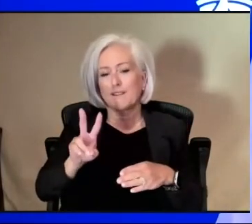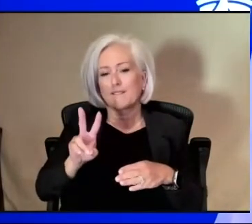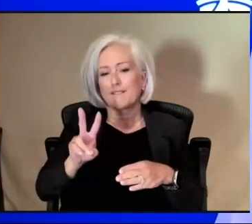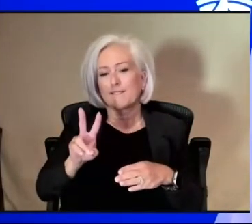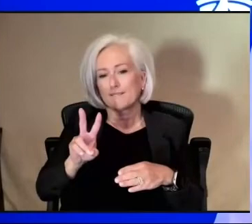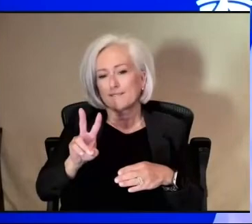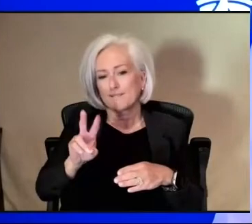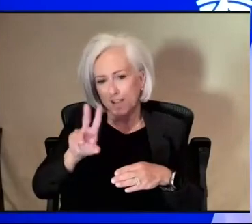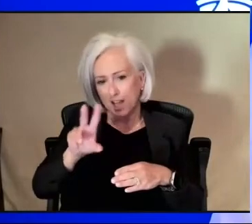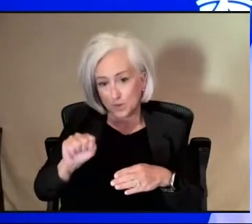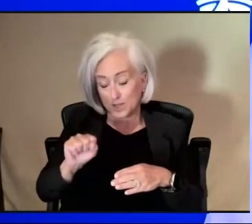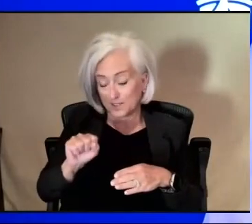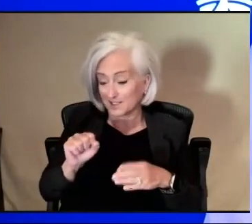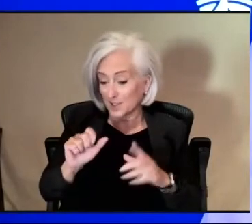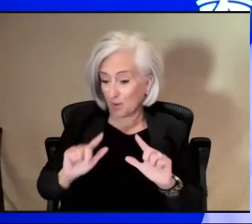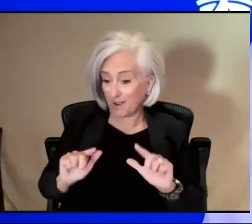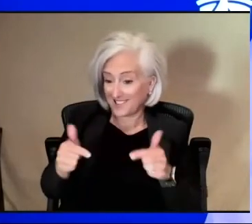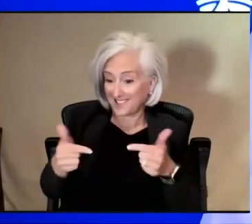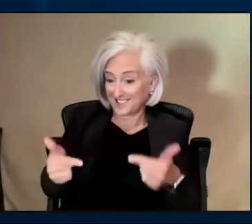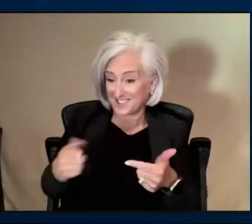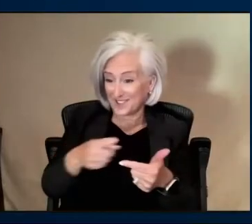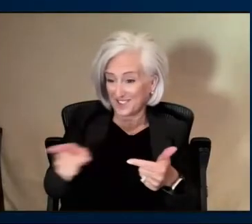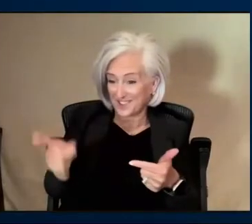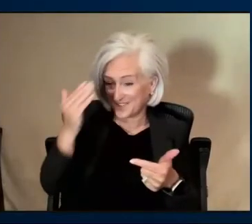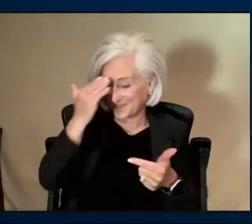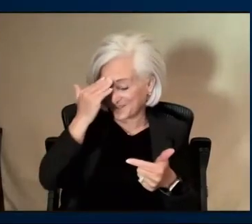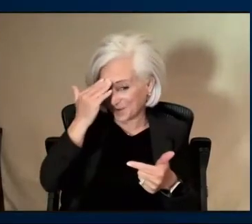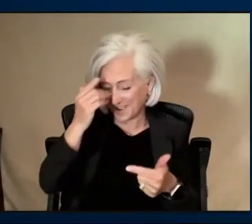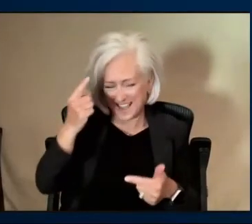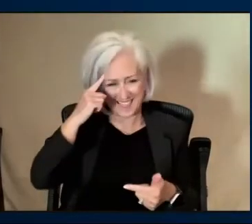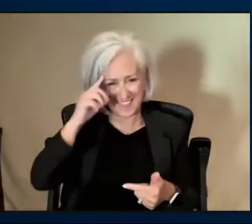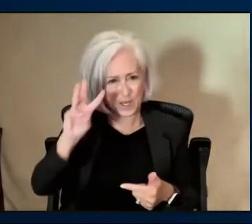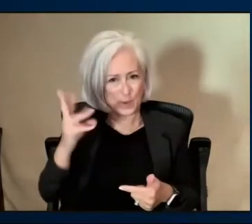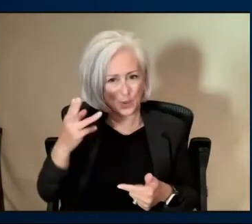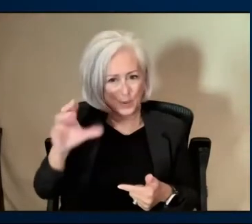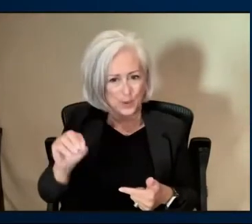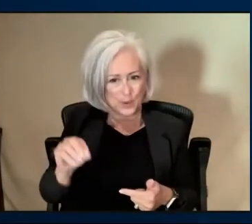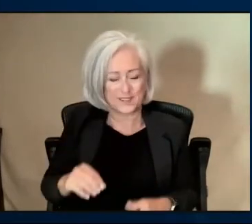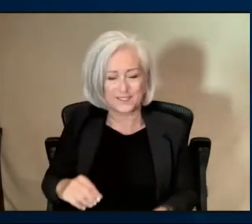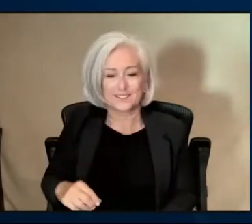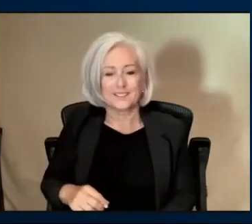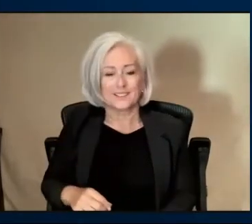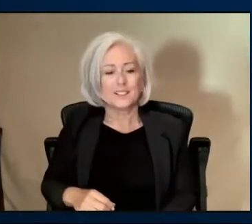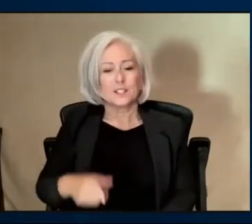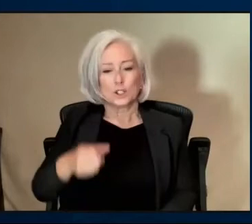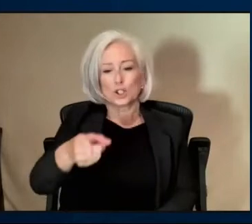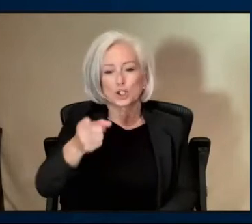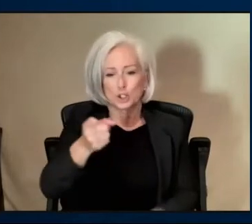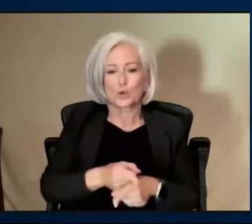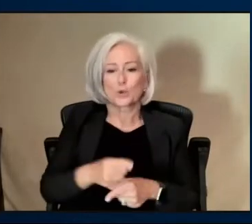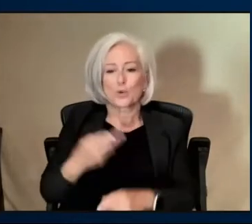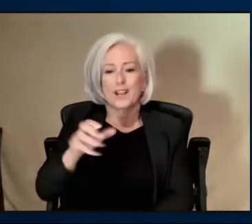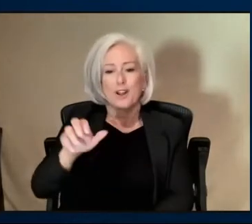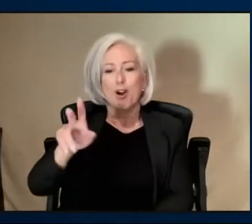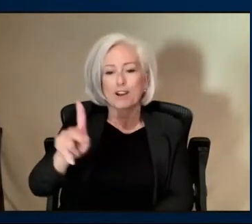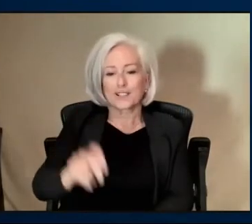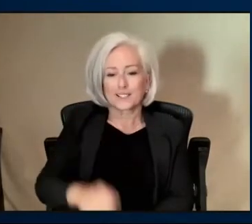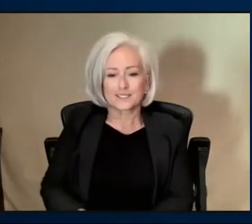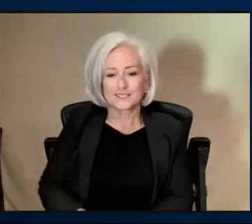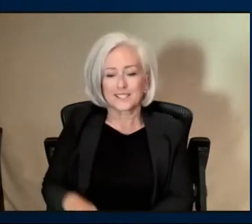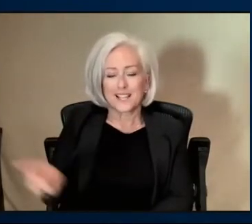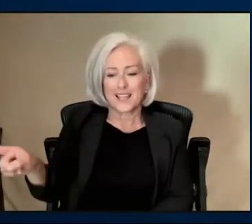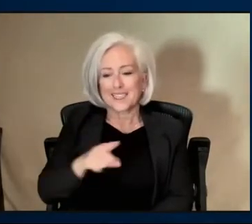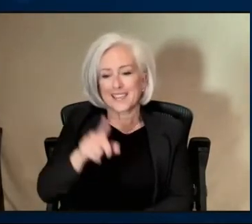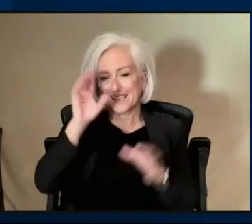other insight into that. But I thought it was the World Health Organization. Yeah, you're right, Hawk. And what they decided to